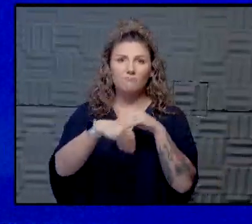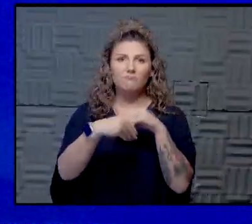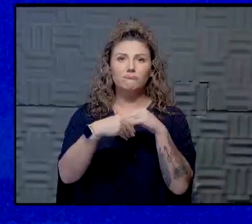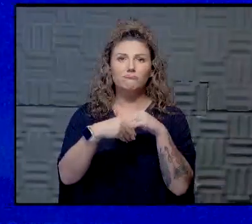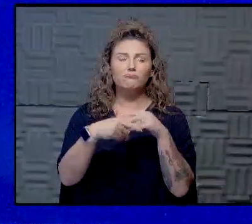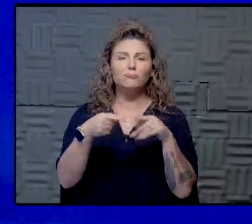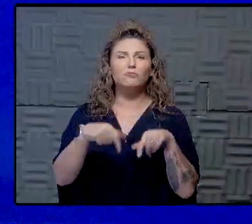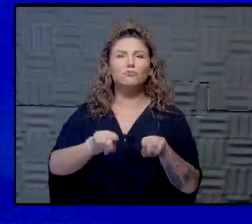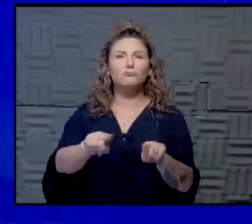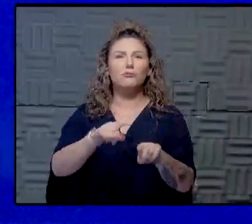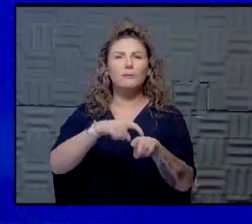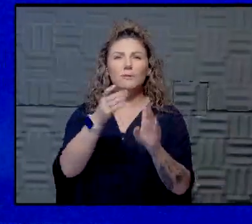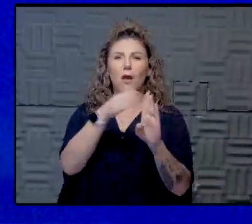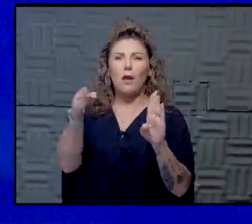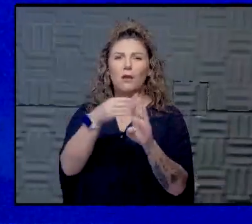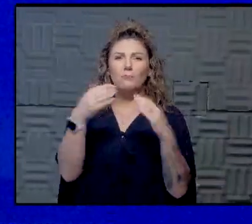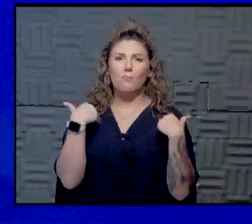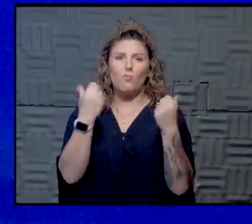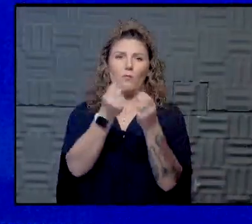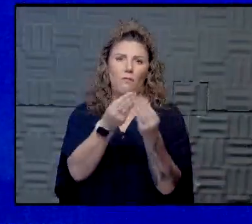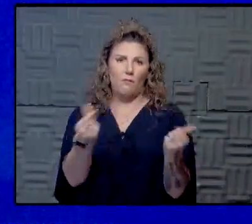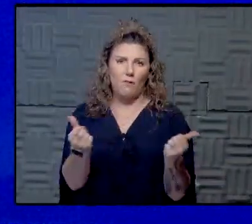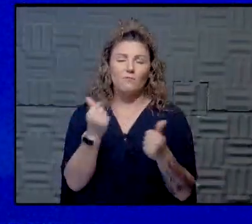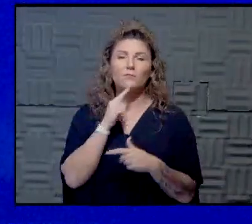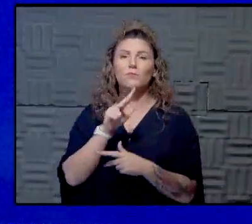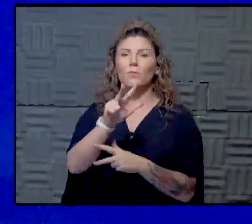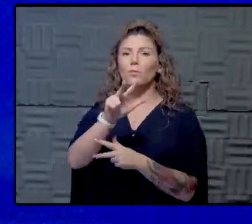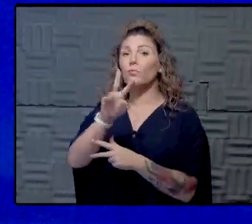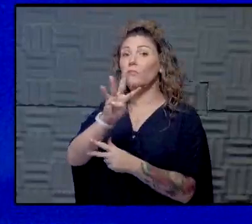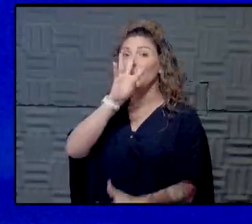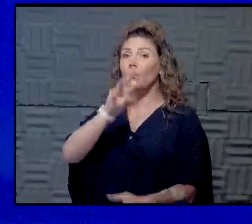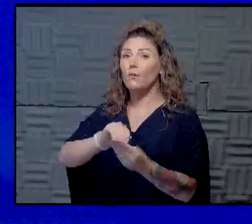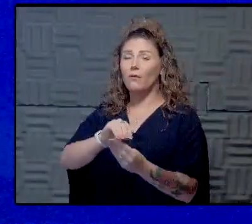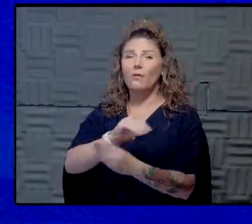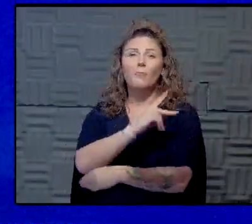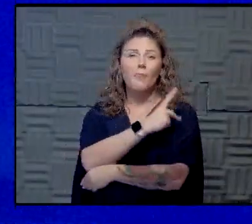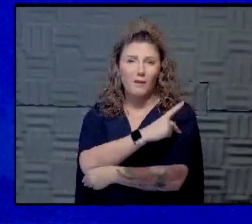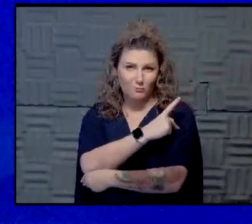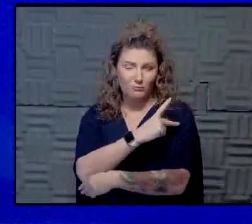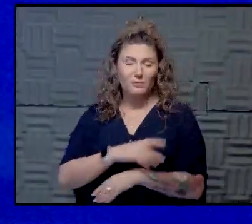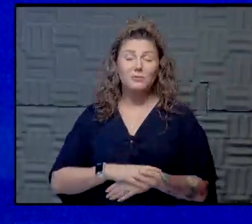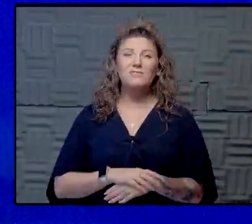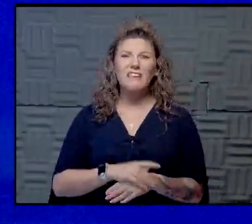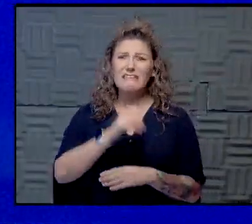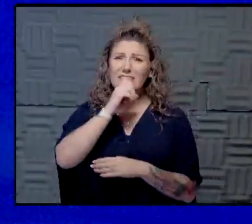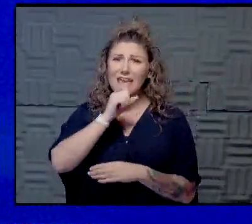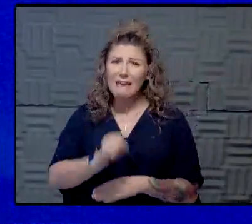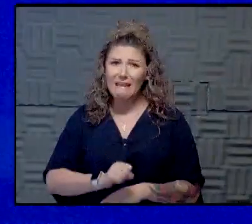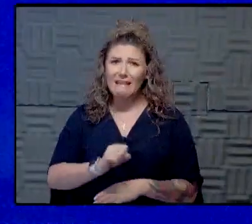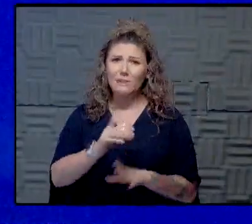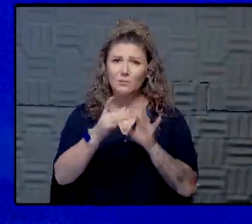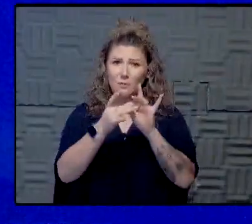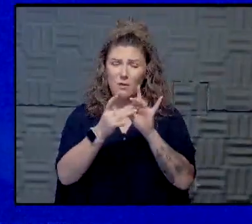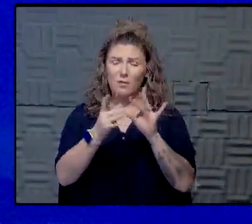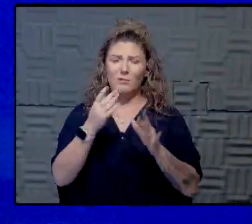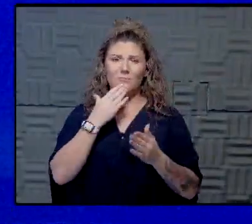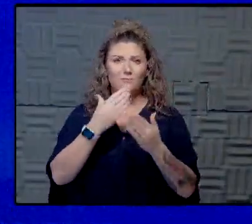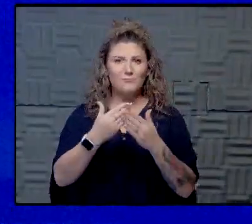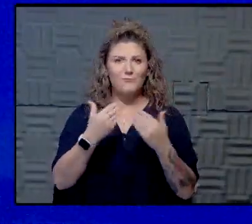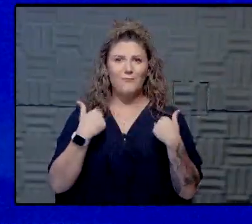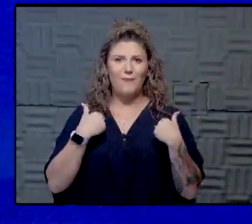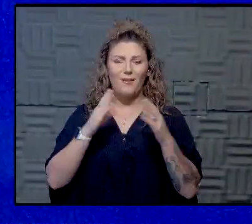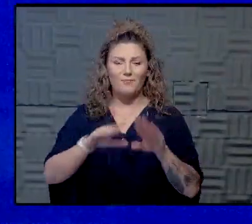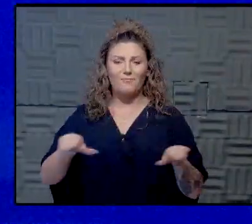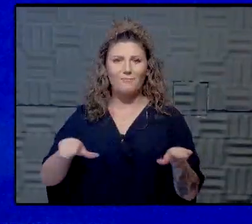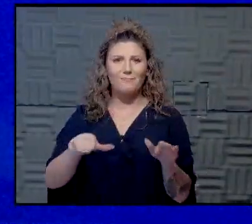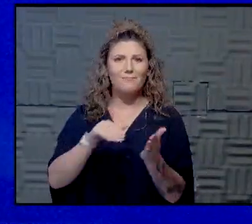in that recovery period, so 34 active patients. As far as the ages, though, and this is good that we have our